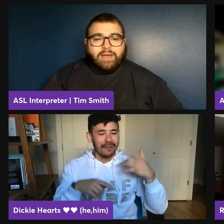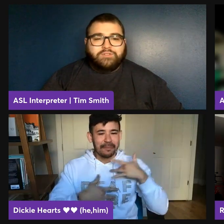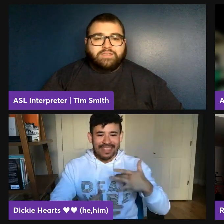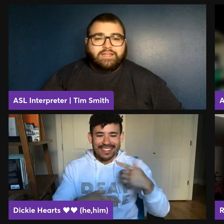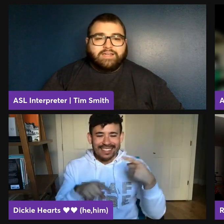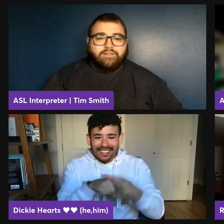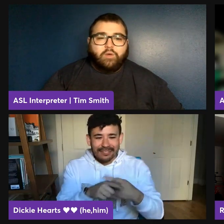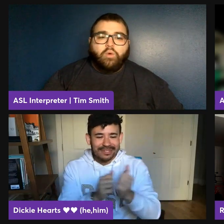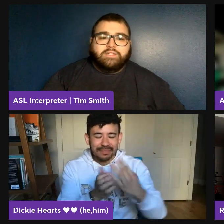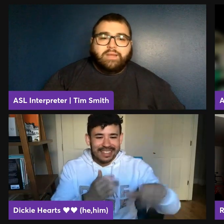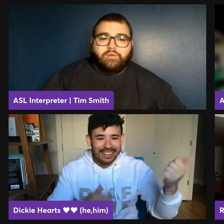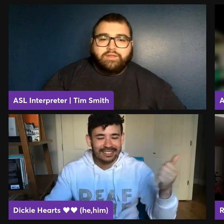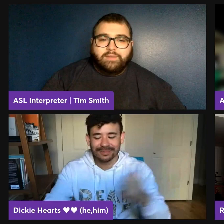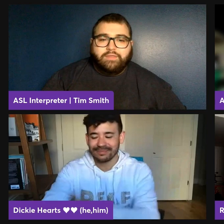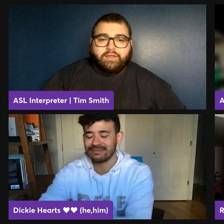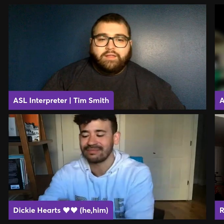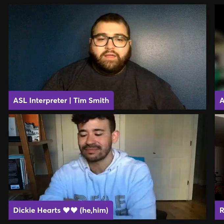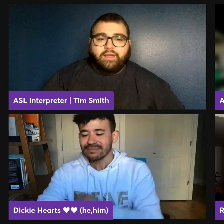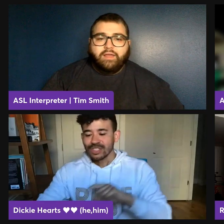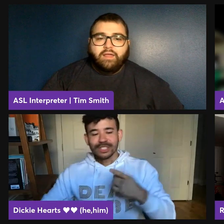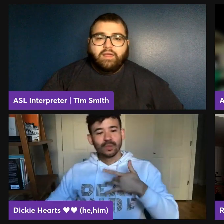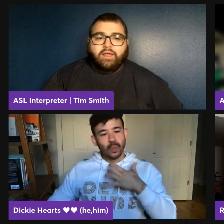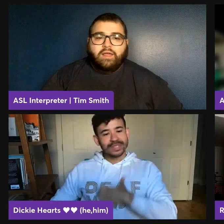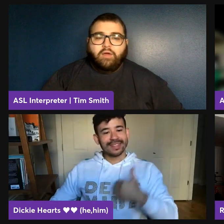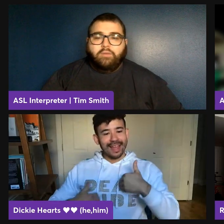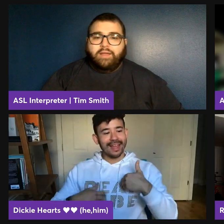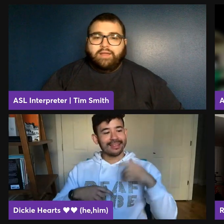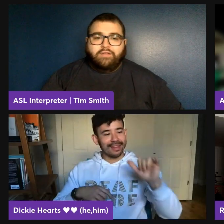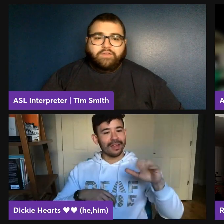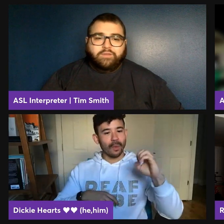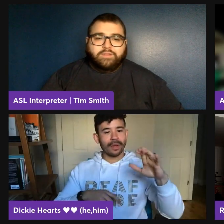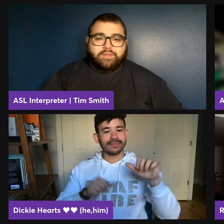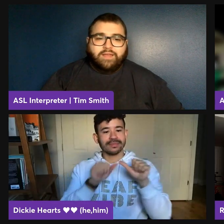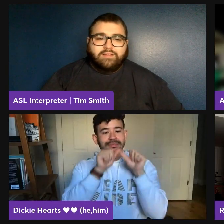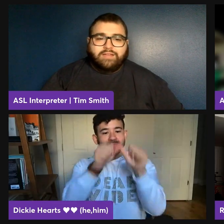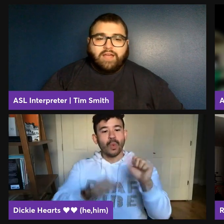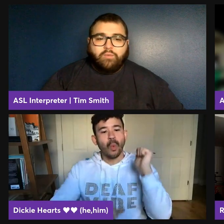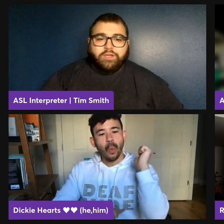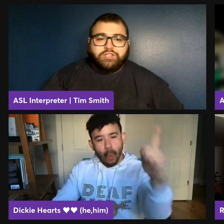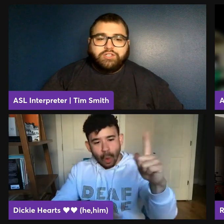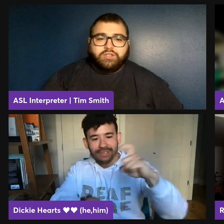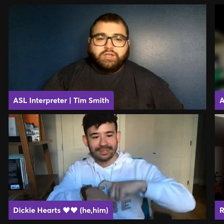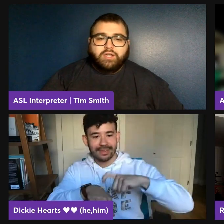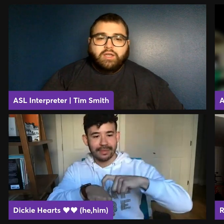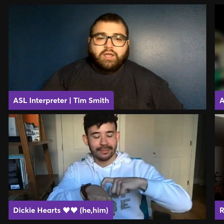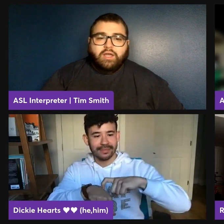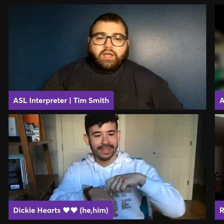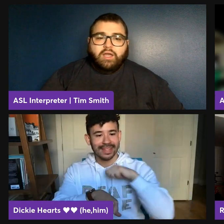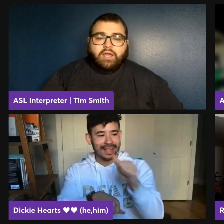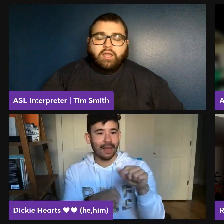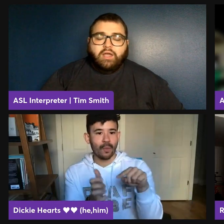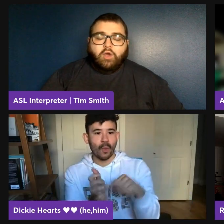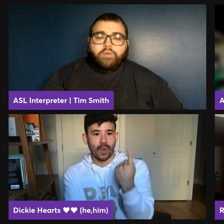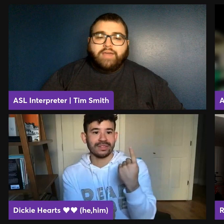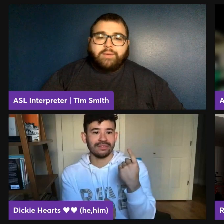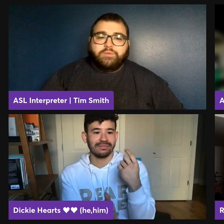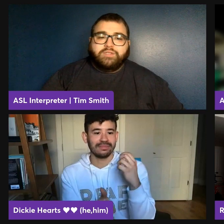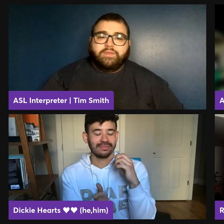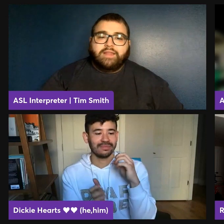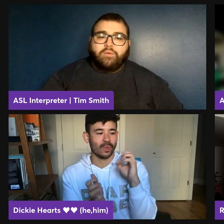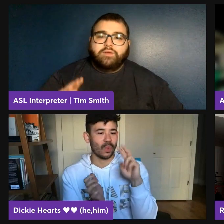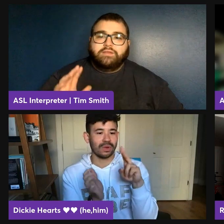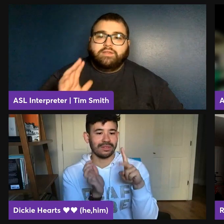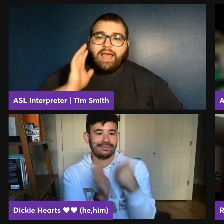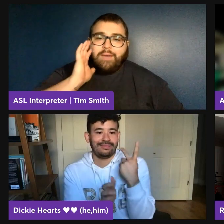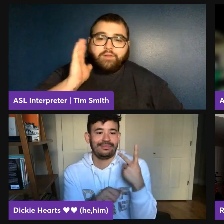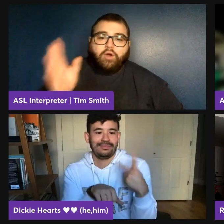with open captions, like, it's kind of like a one-time only type of thing, like, or it might conflict with something else. Like, I wish open caption was